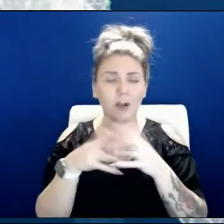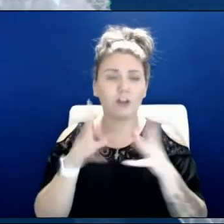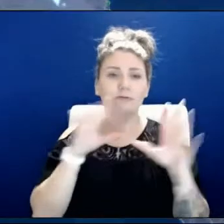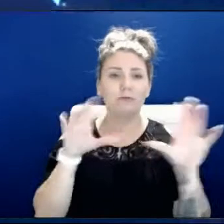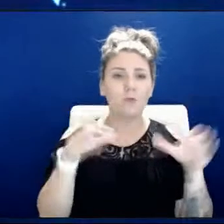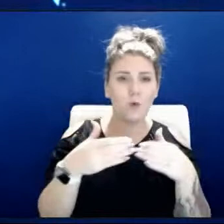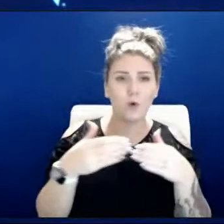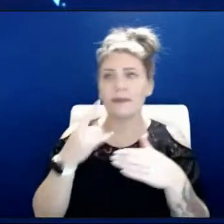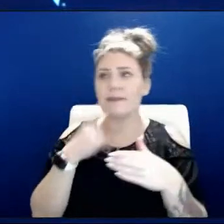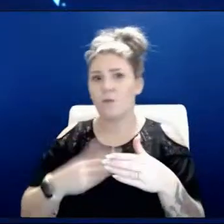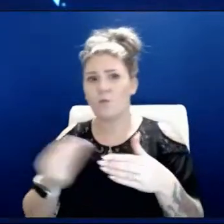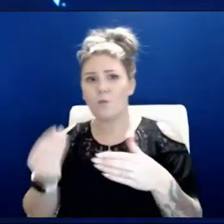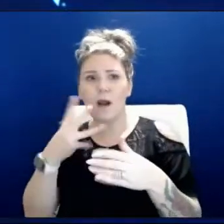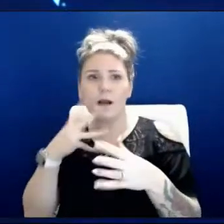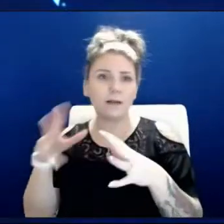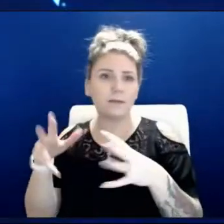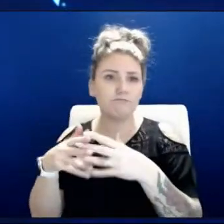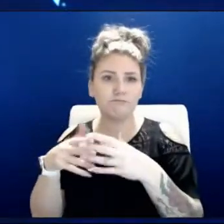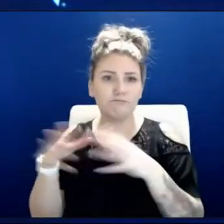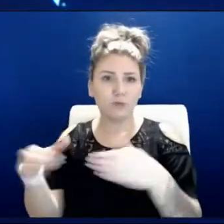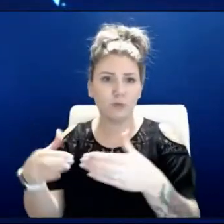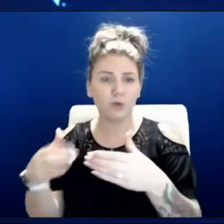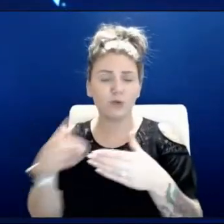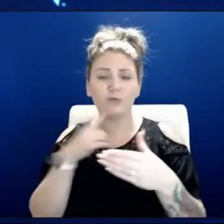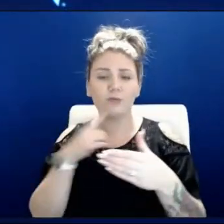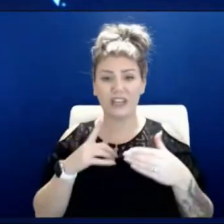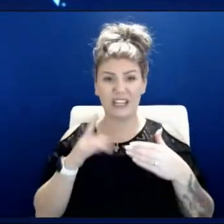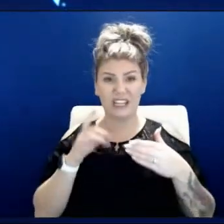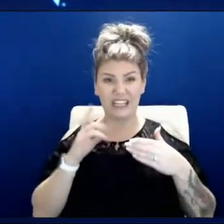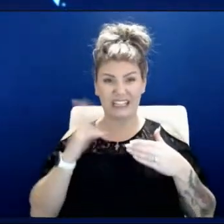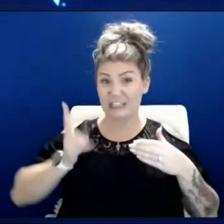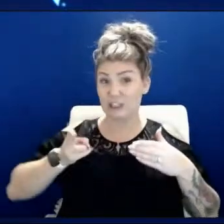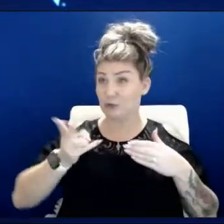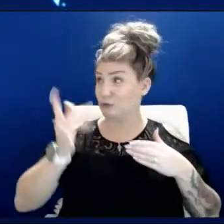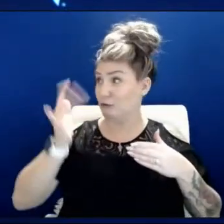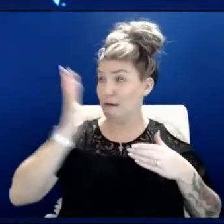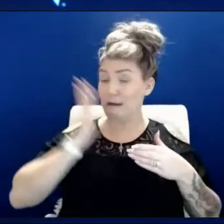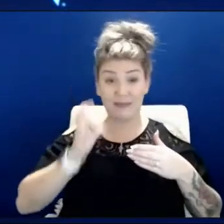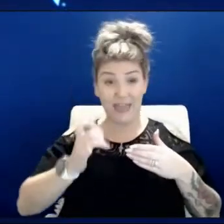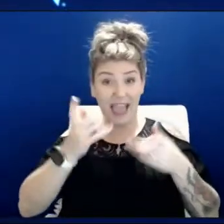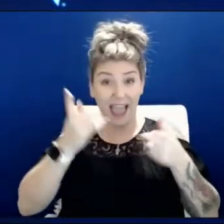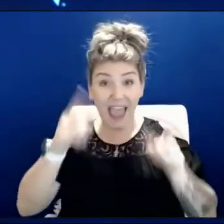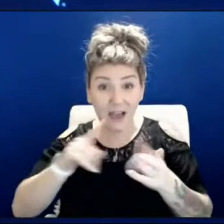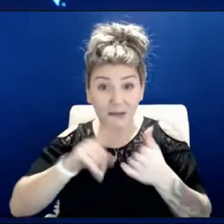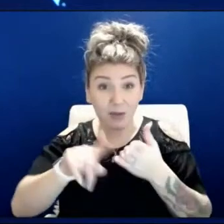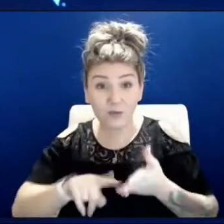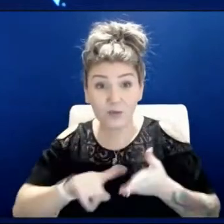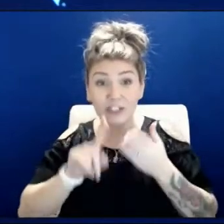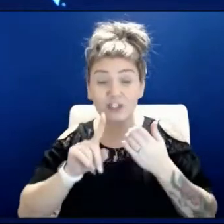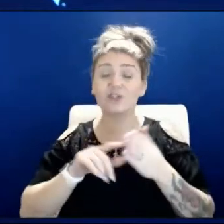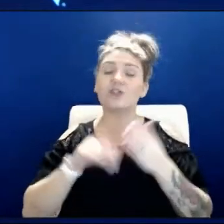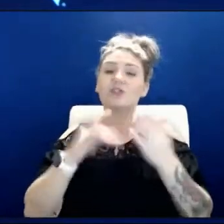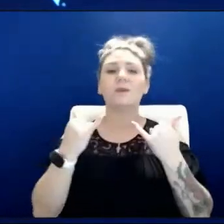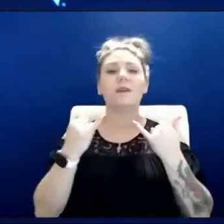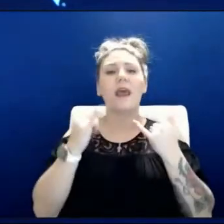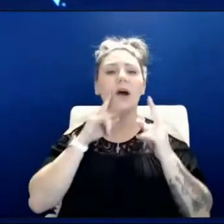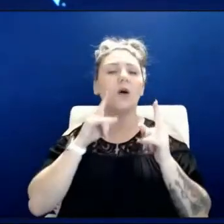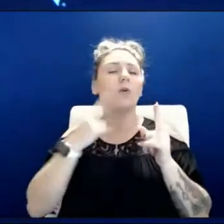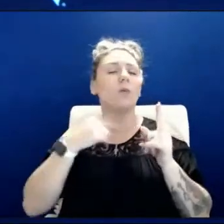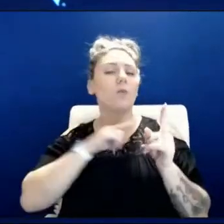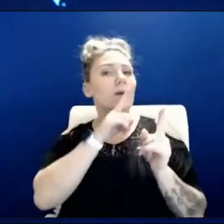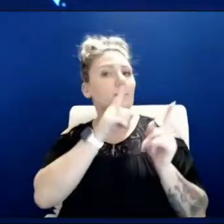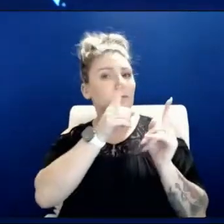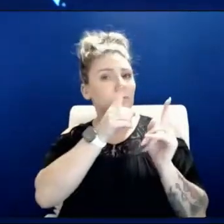that, unfortunately, historically, that's happened in research. So now we look very carefully to make sure that the groups